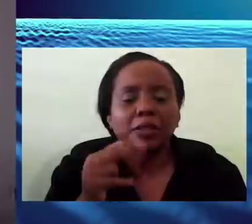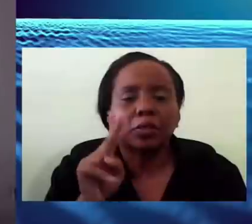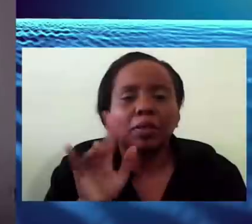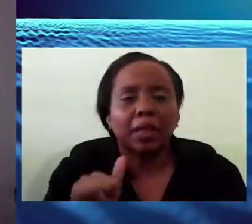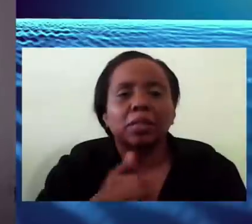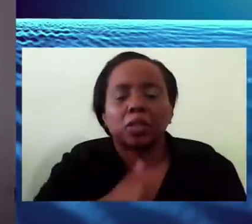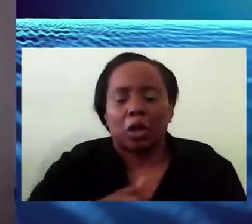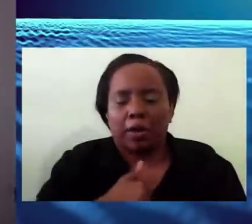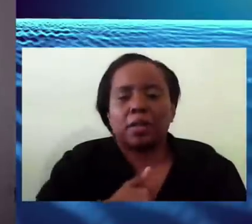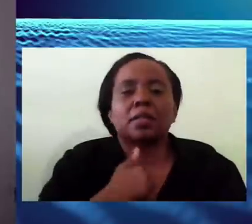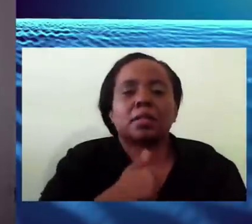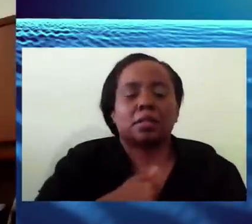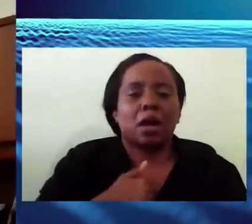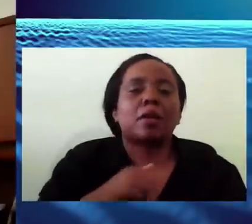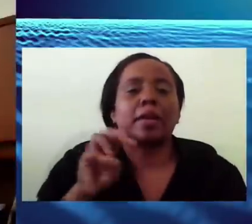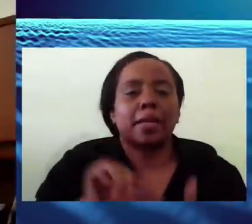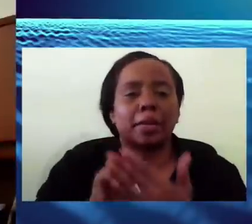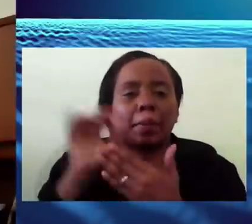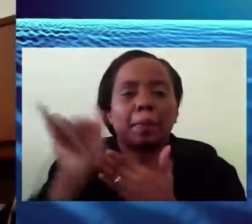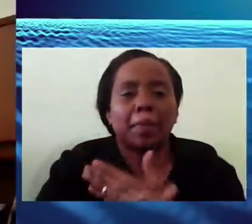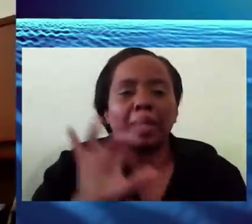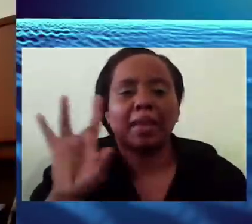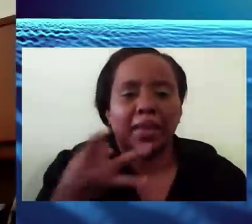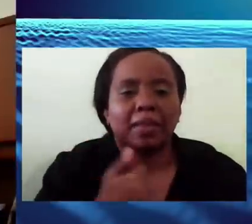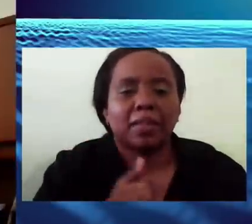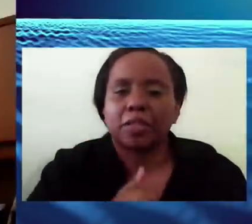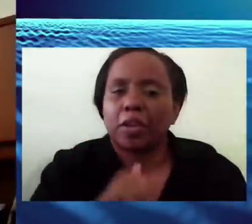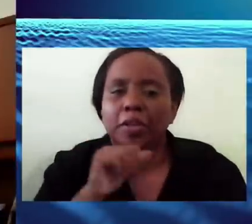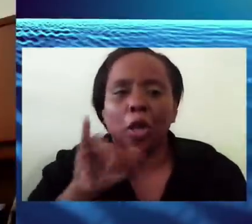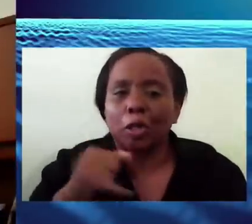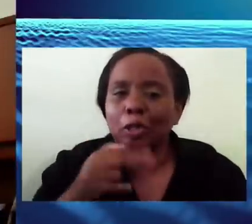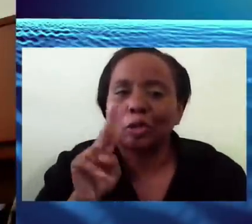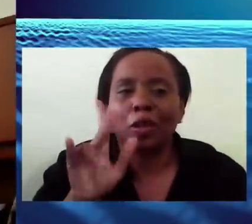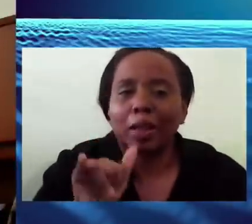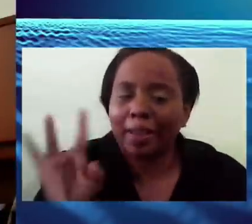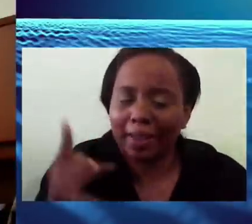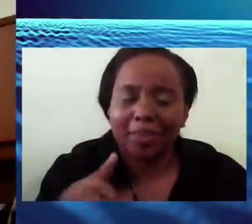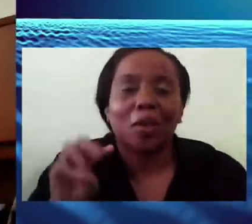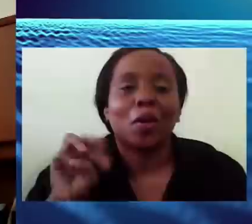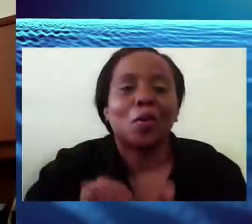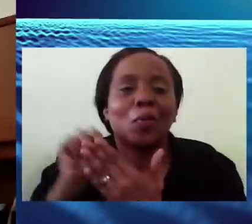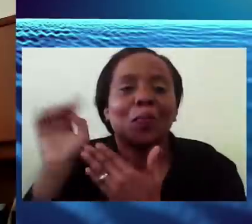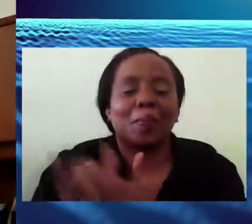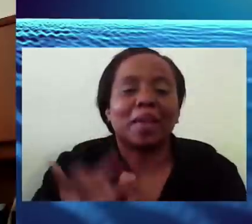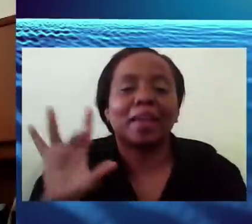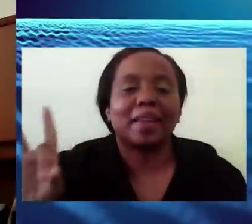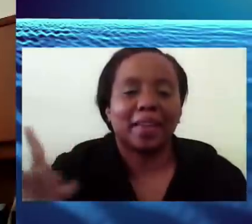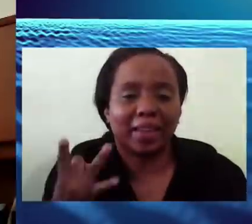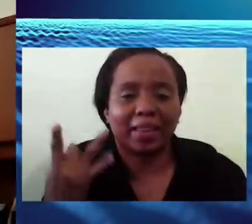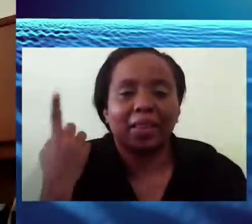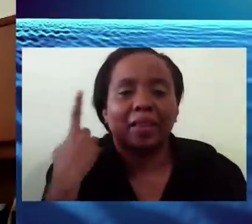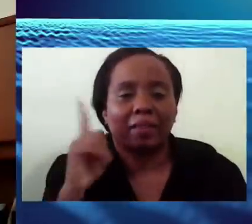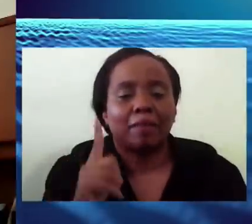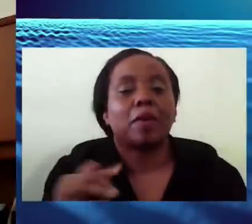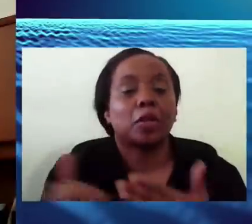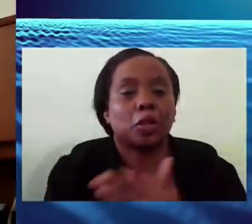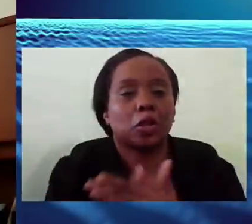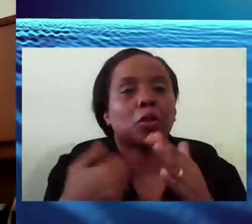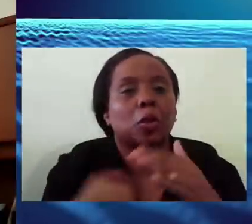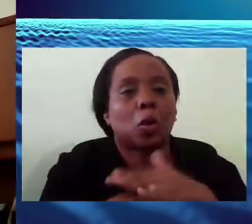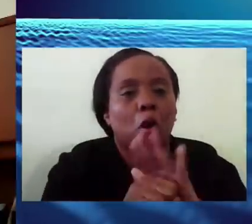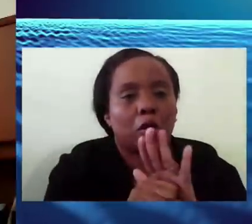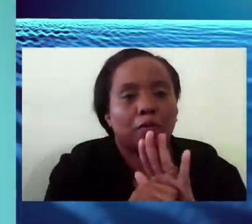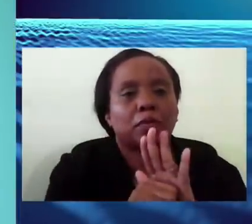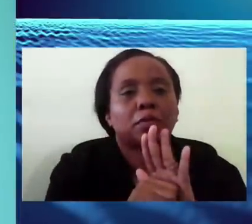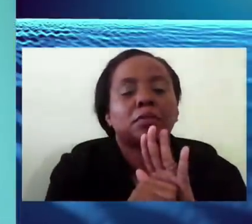I'm sorry. 8th of May. May 8th. I'm sorry. May 8th is the date of the protocols taking effect. Okay, thanks.